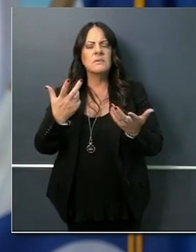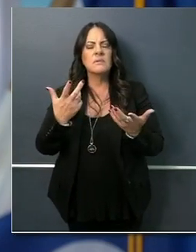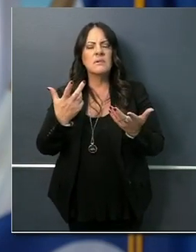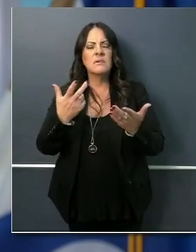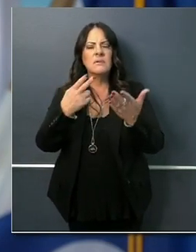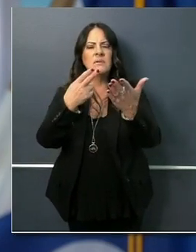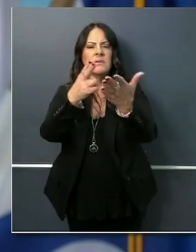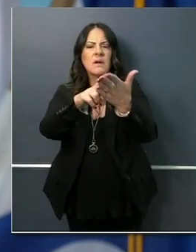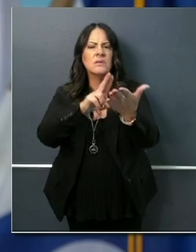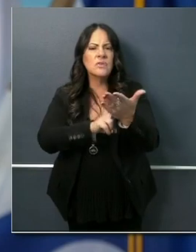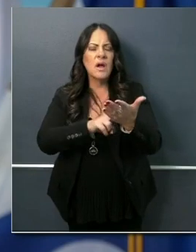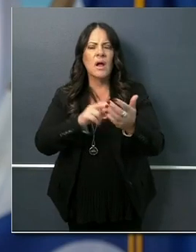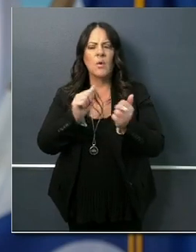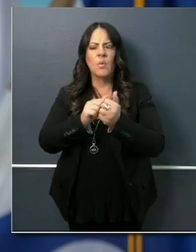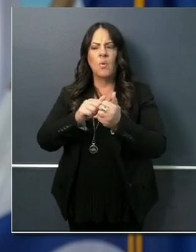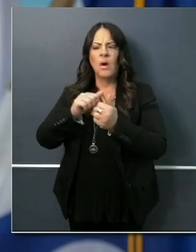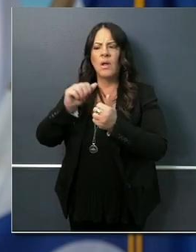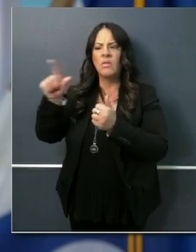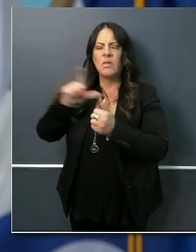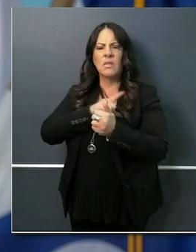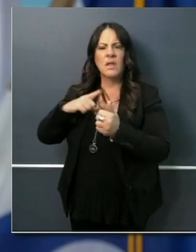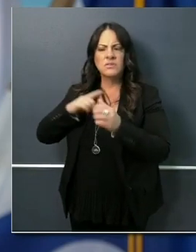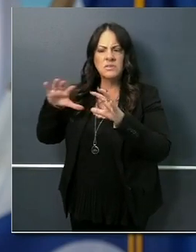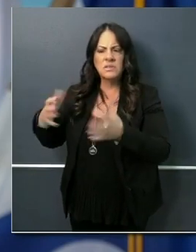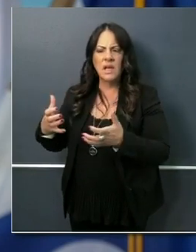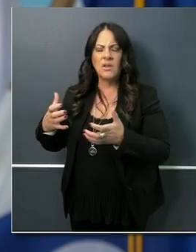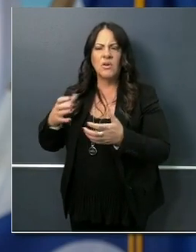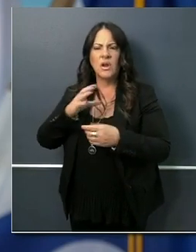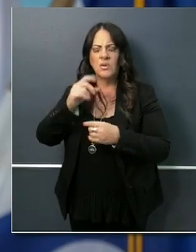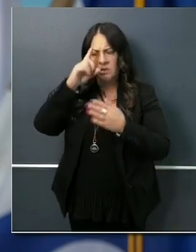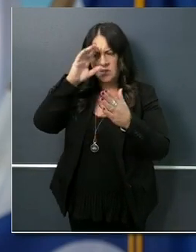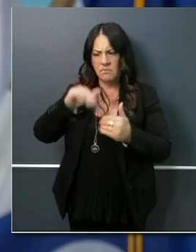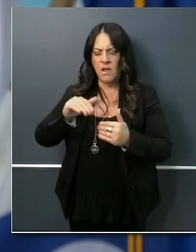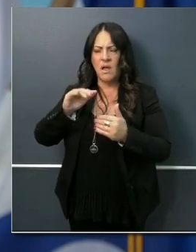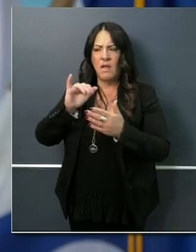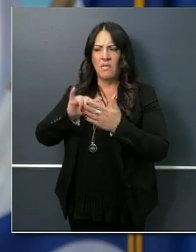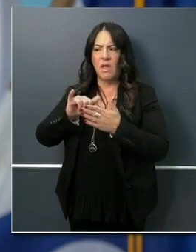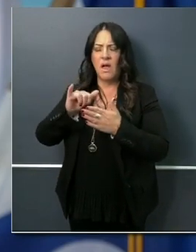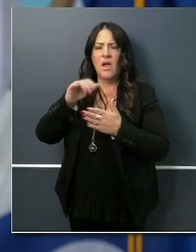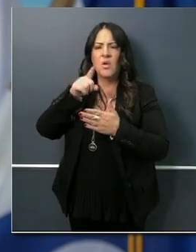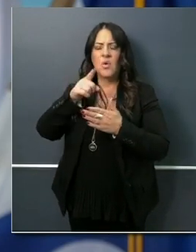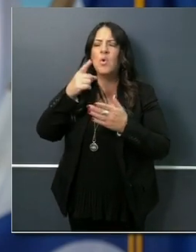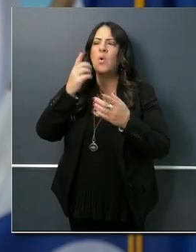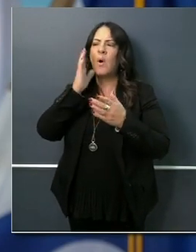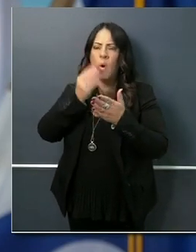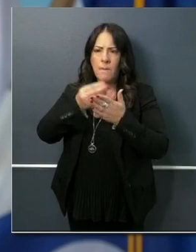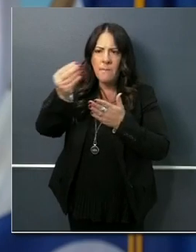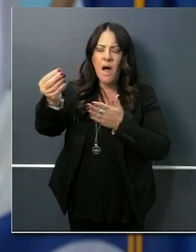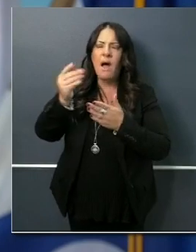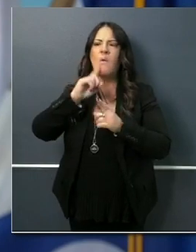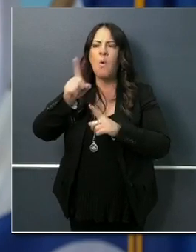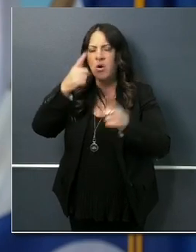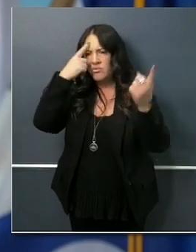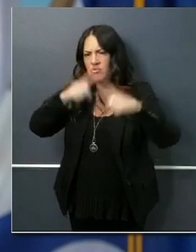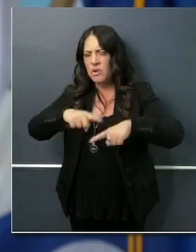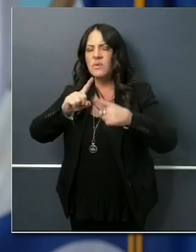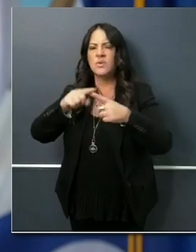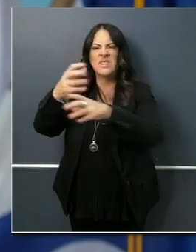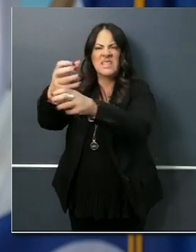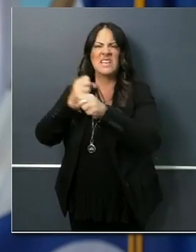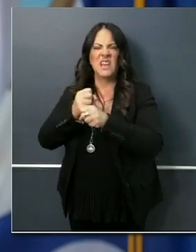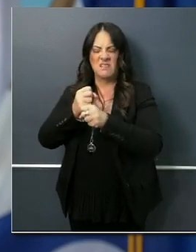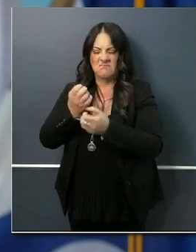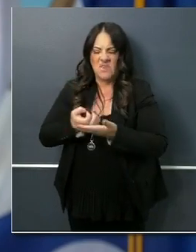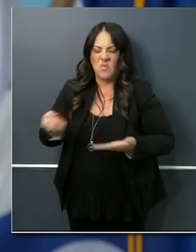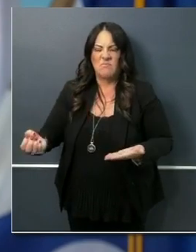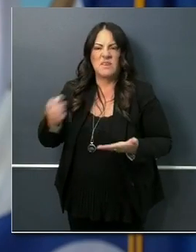of lawmakers? And are you still expecting that those supplies will start coming in on the timeline that you laid out last week? Yeah, nothing suggests